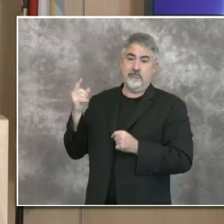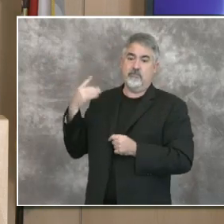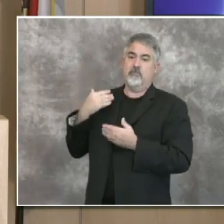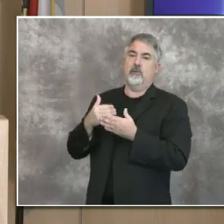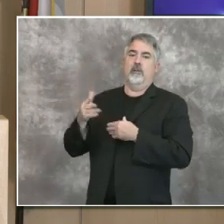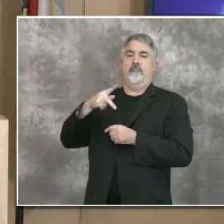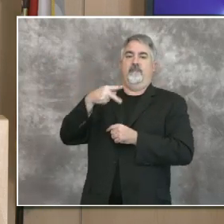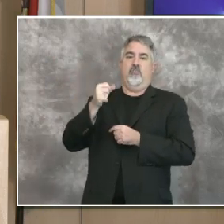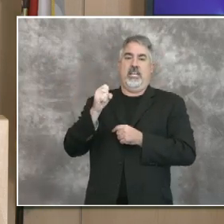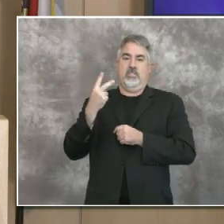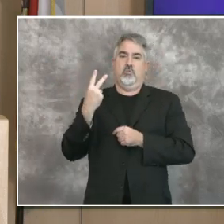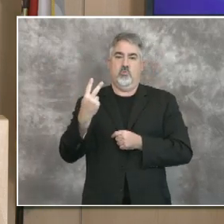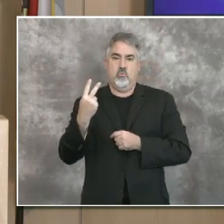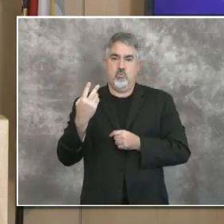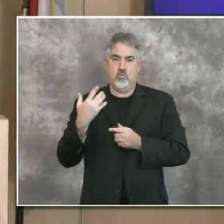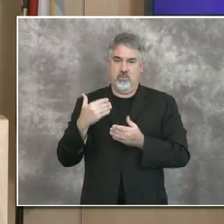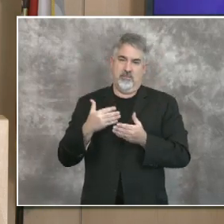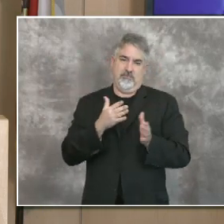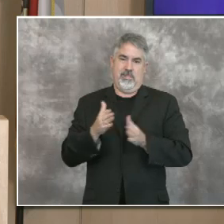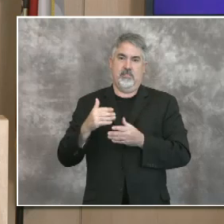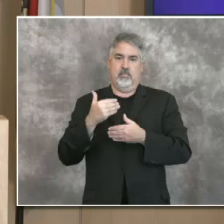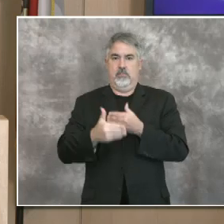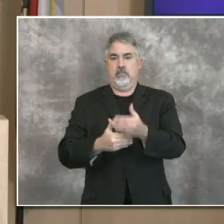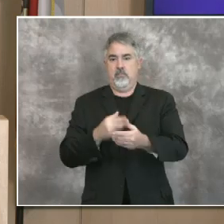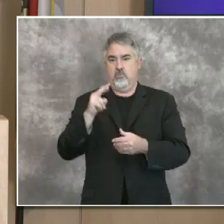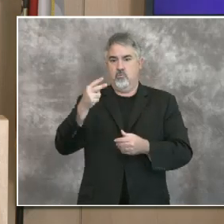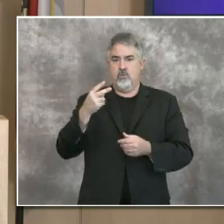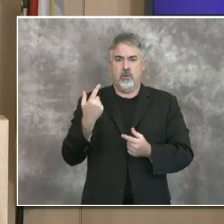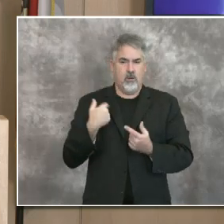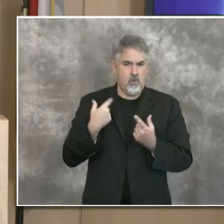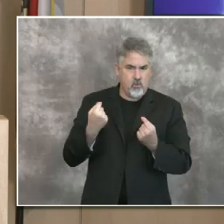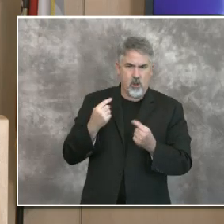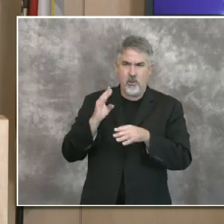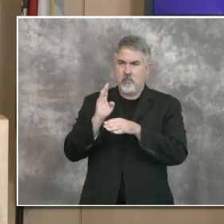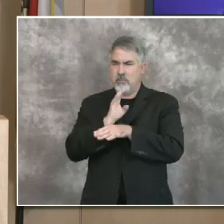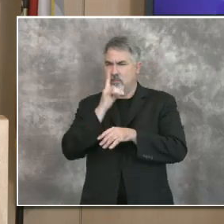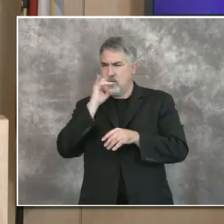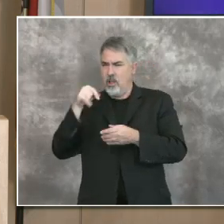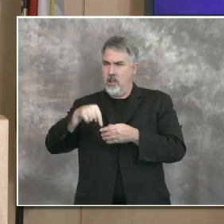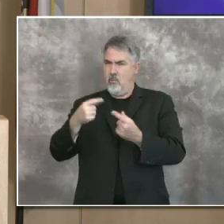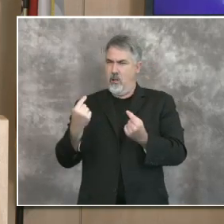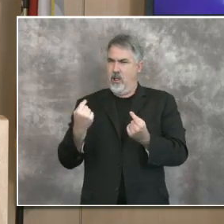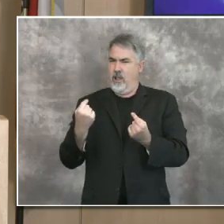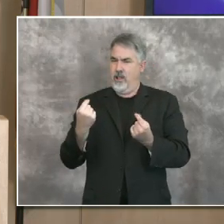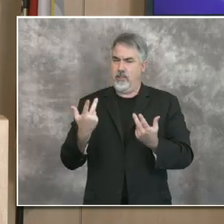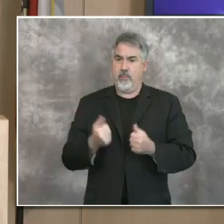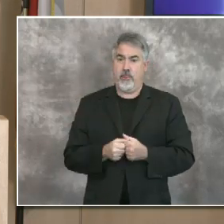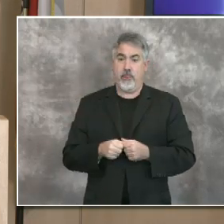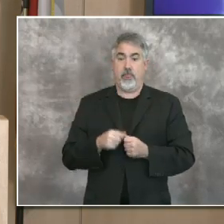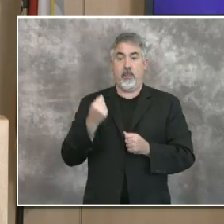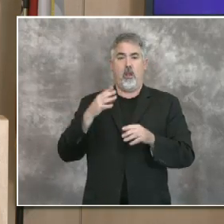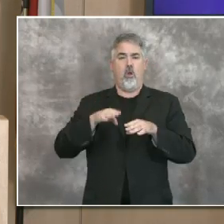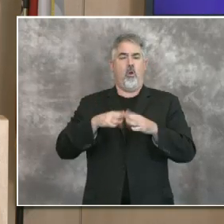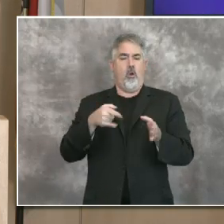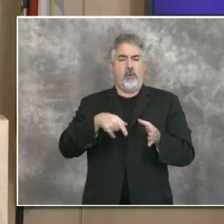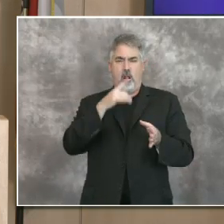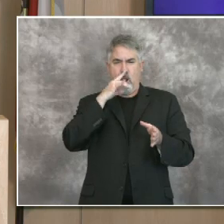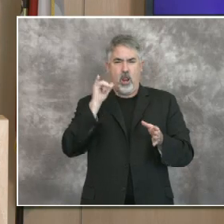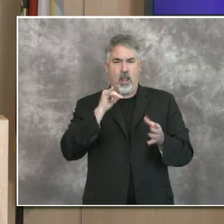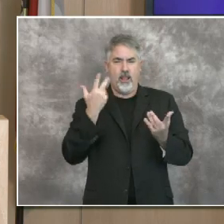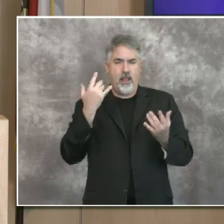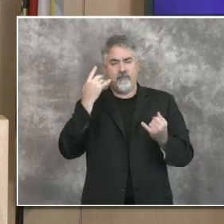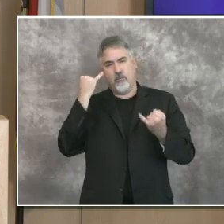ready. These will really focus in on a lot of what businesses should be looking to do when we open up. Some of this is derived from